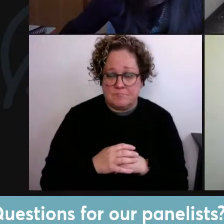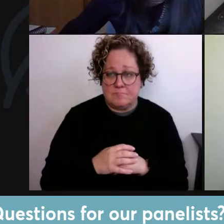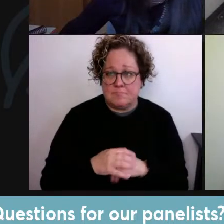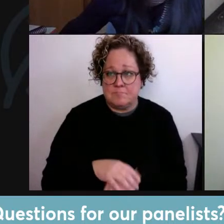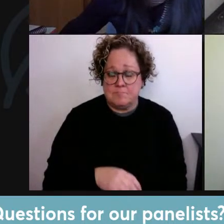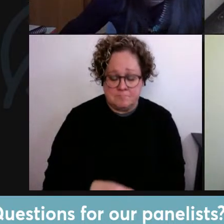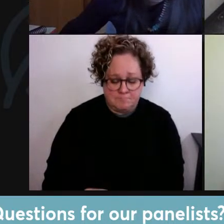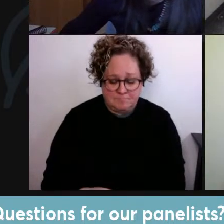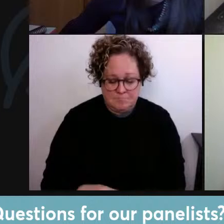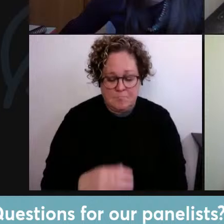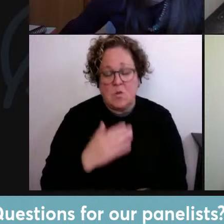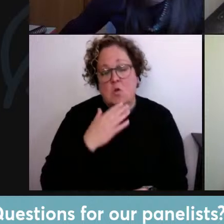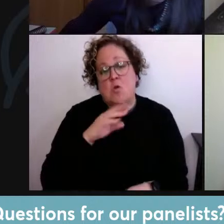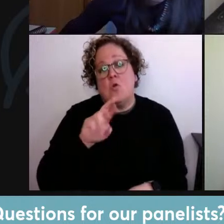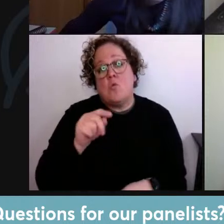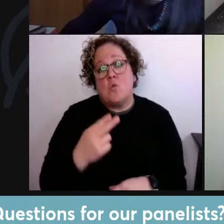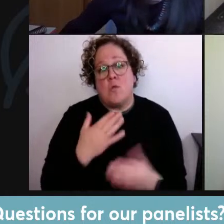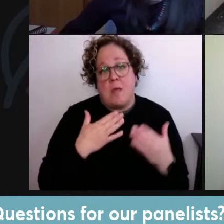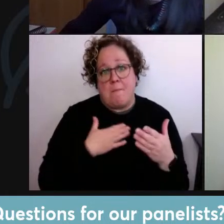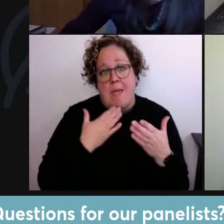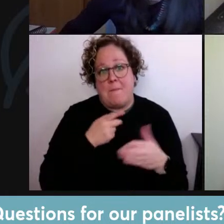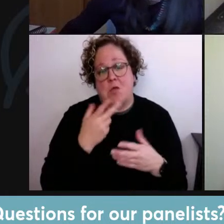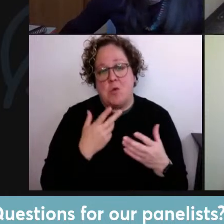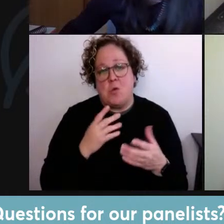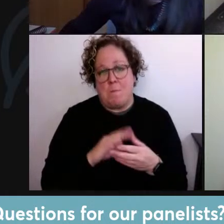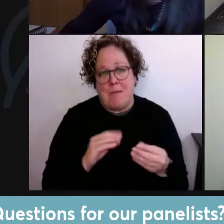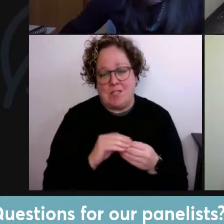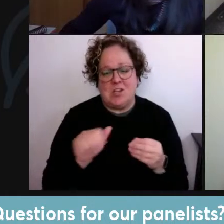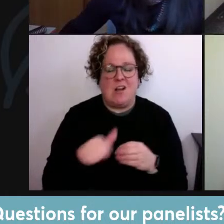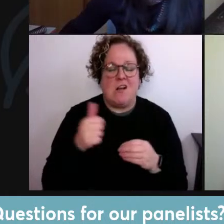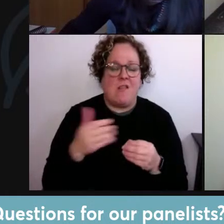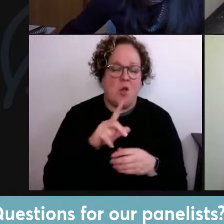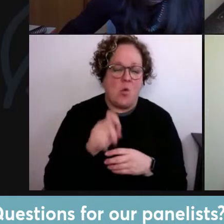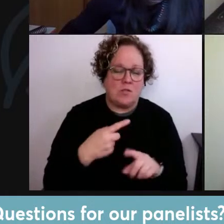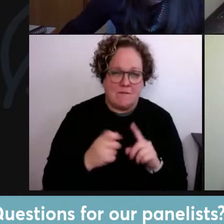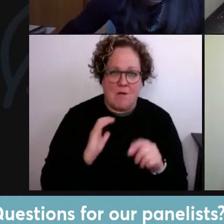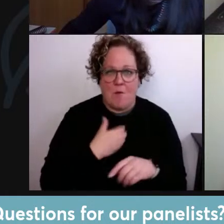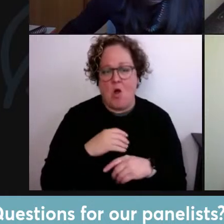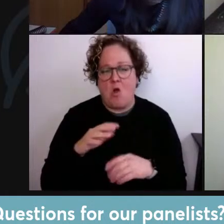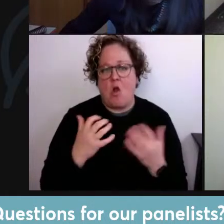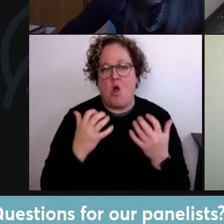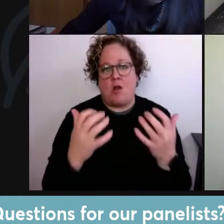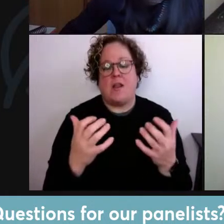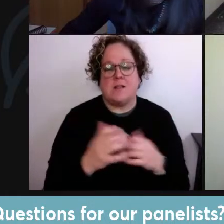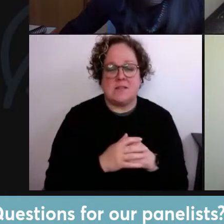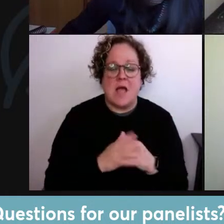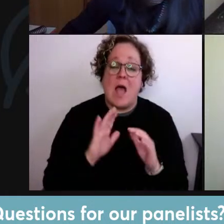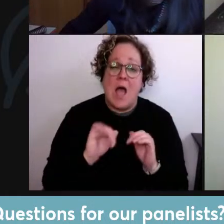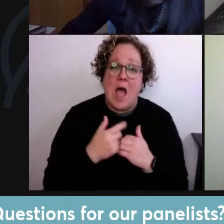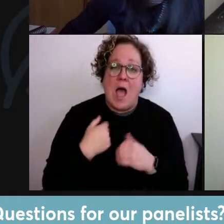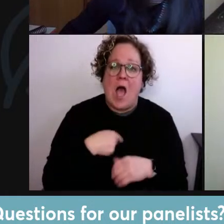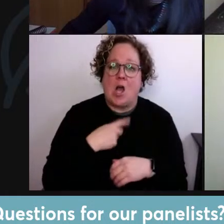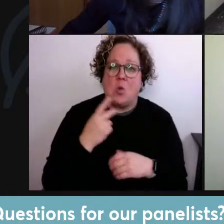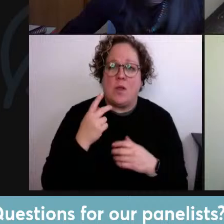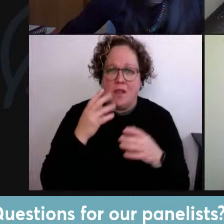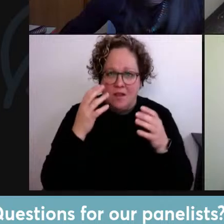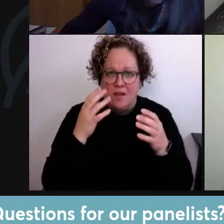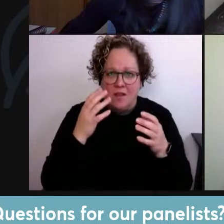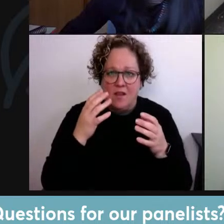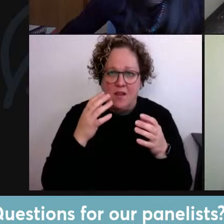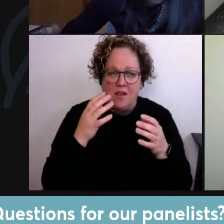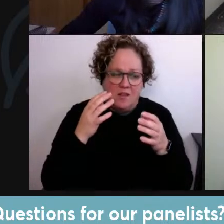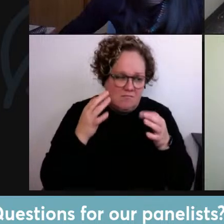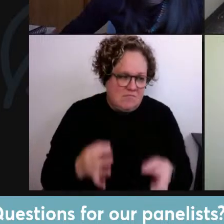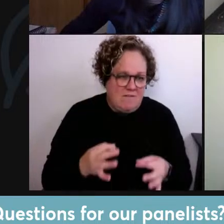Okay. Ruth, I'm glad you brought up, and this is another question we got from our audience. You know, how do we define affordable housing? And I think